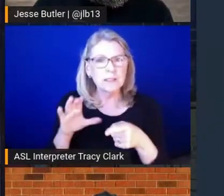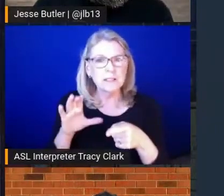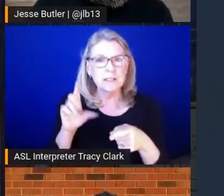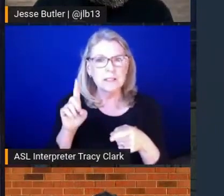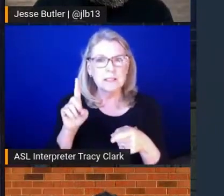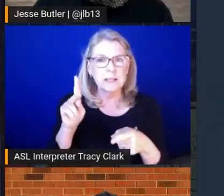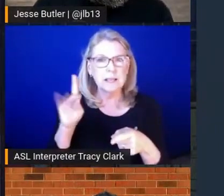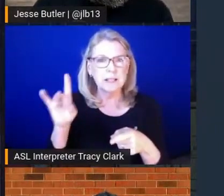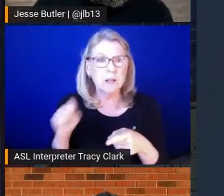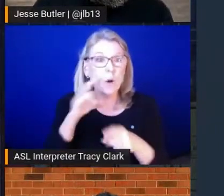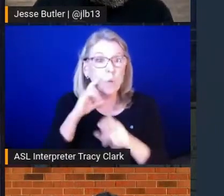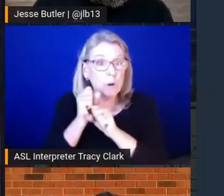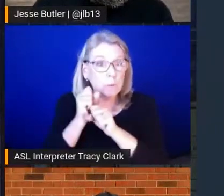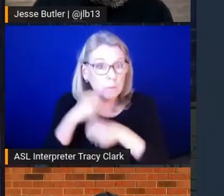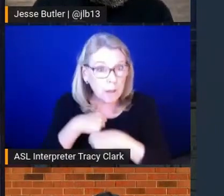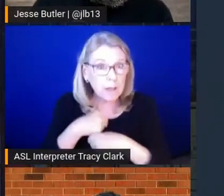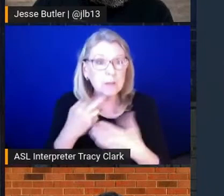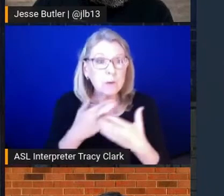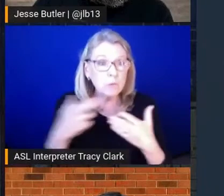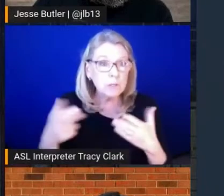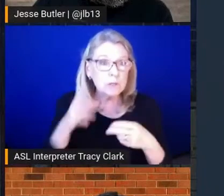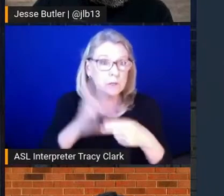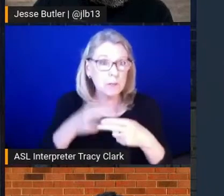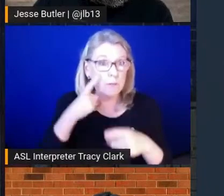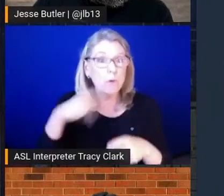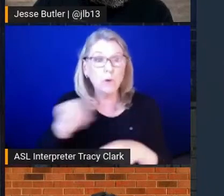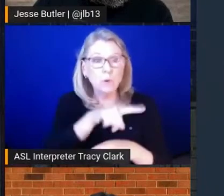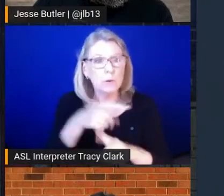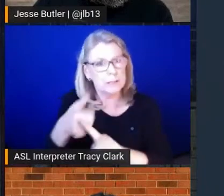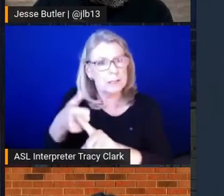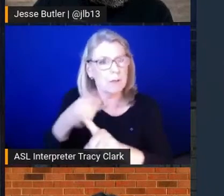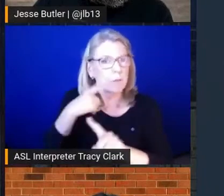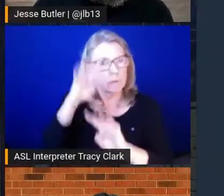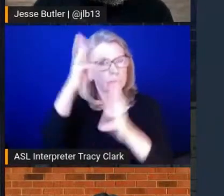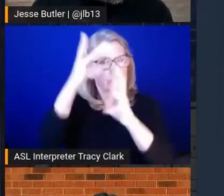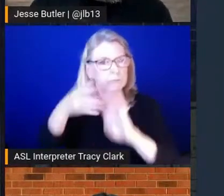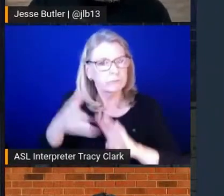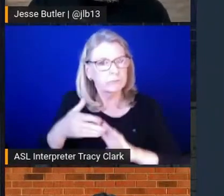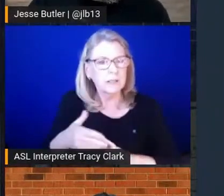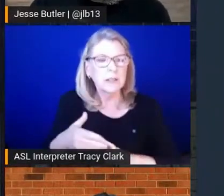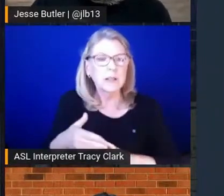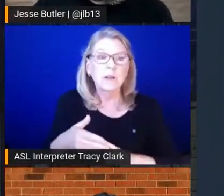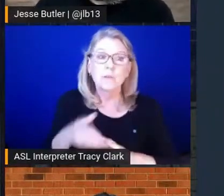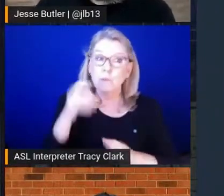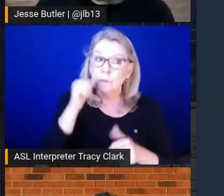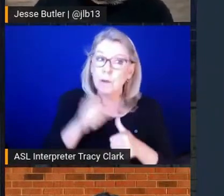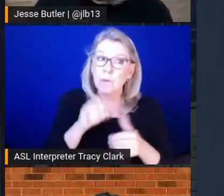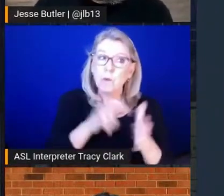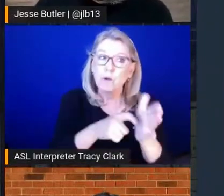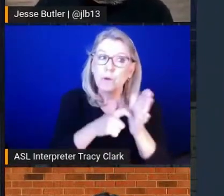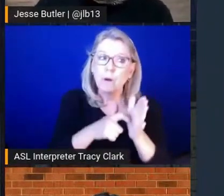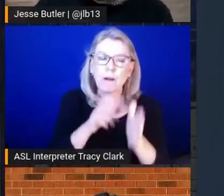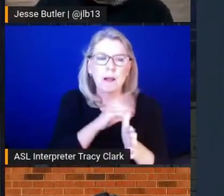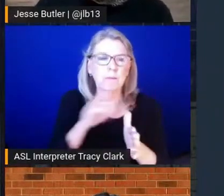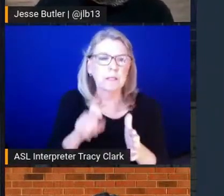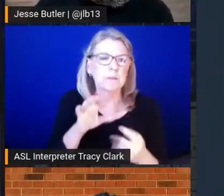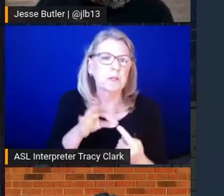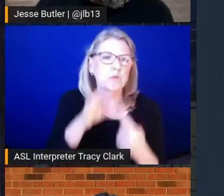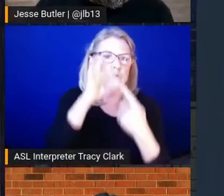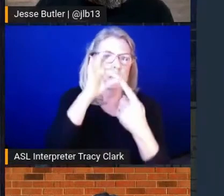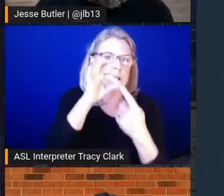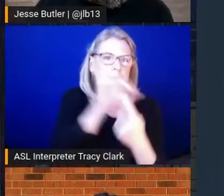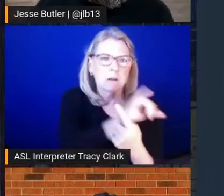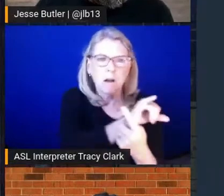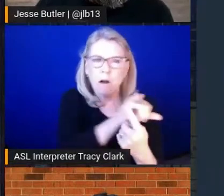resource names are required, and they have to be unique across the entire manifest. So CDK8s will actually take care of that for you. And